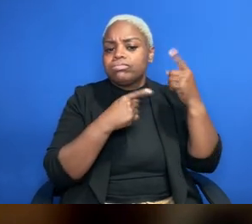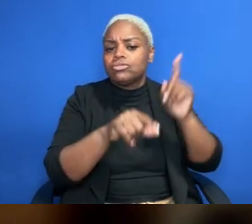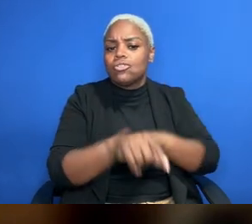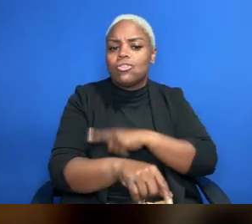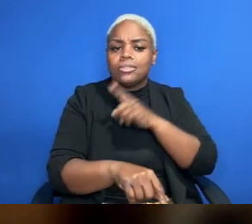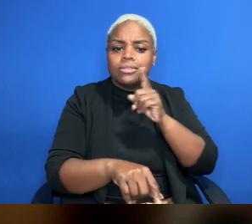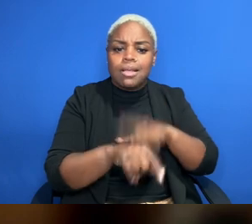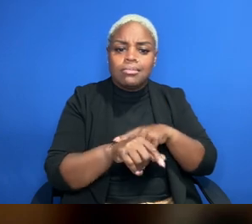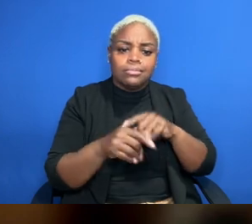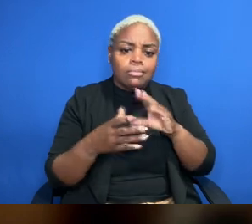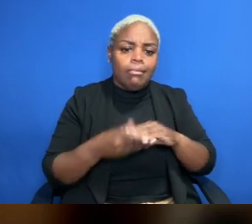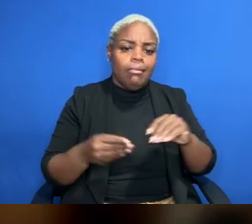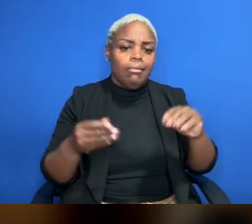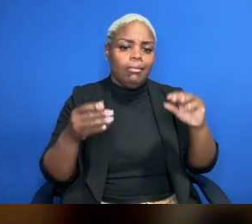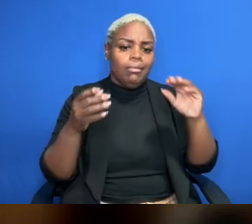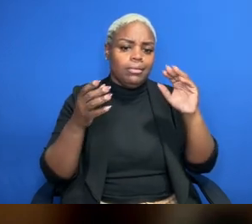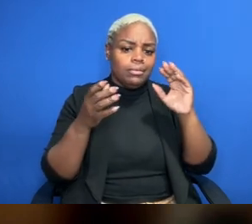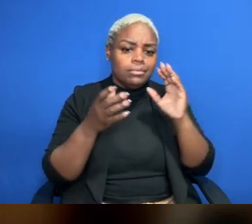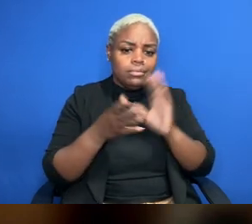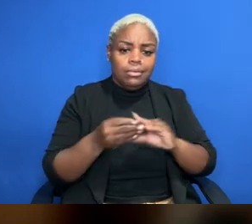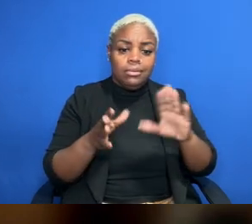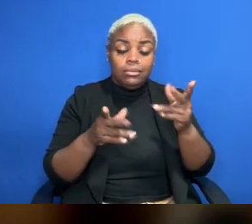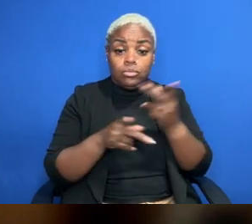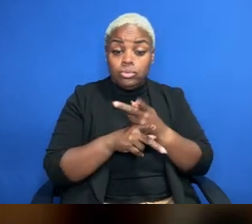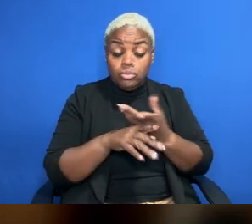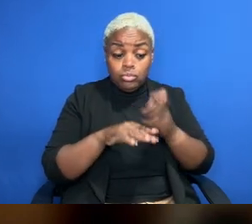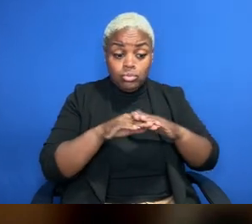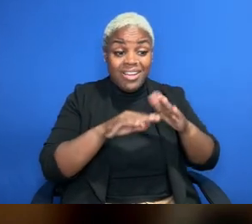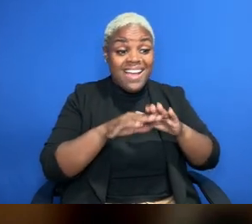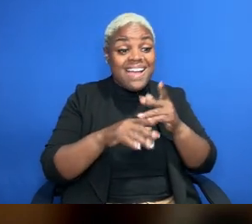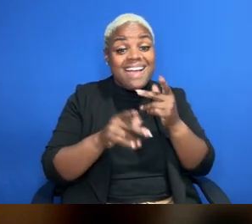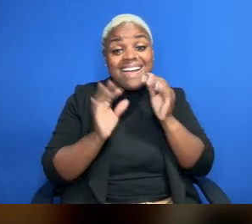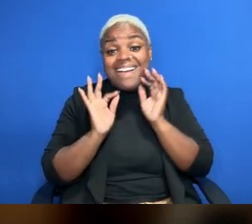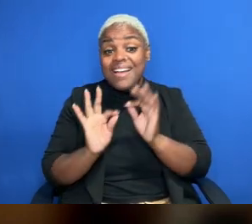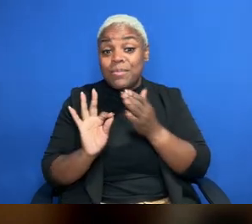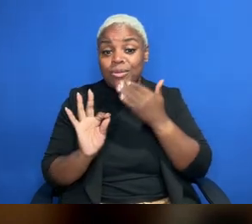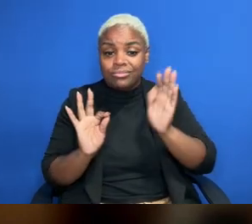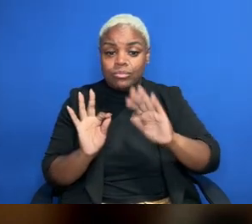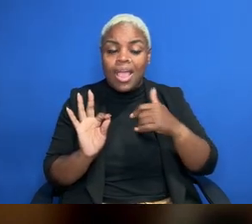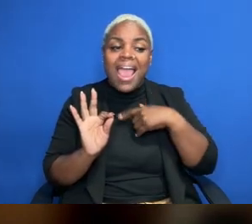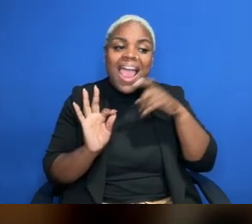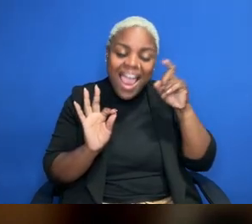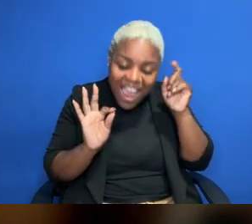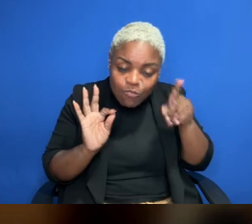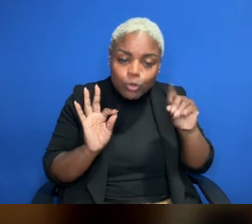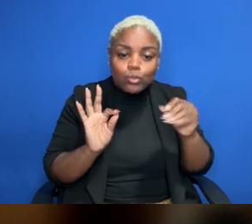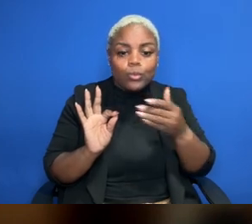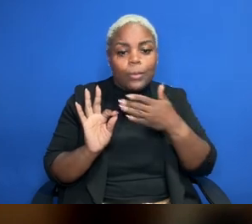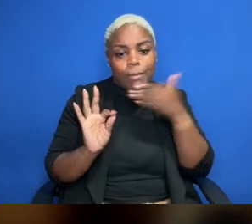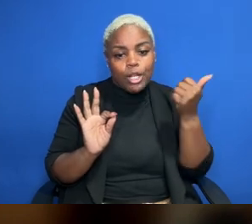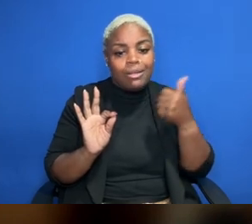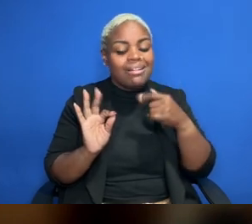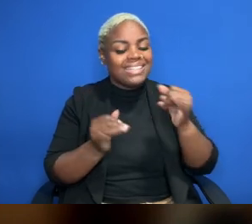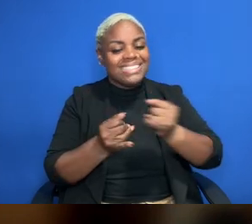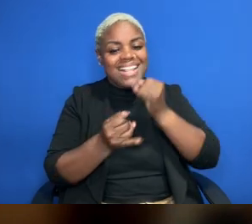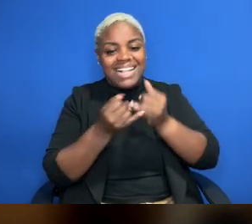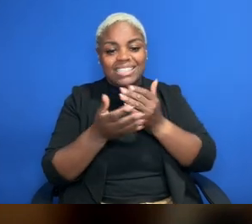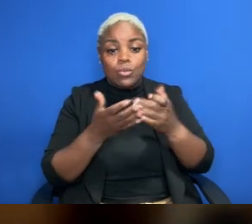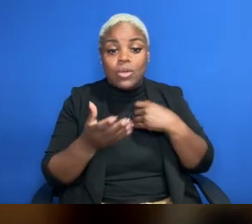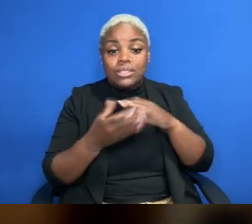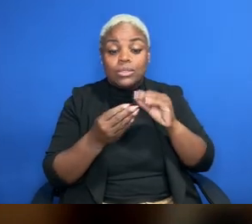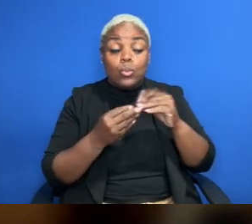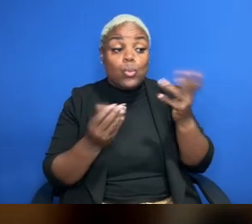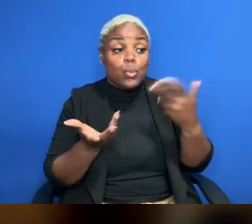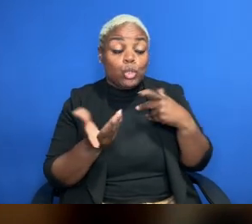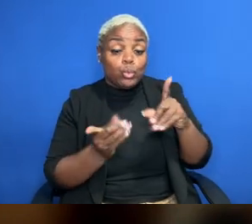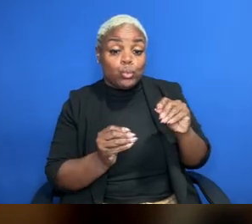talking about this for a long time. It is getting worse, not better, and we have to do better.